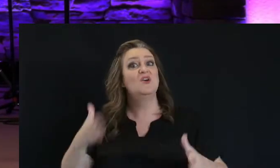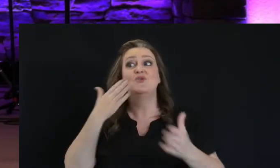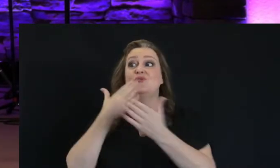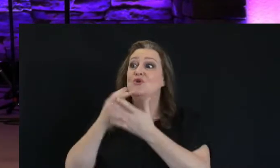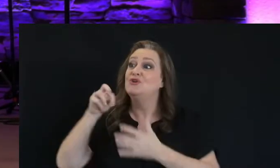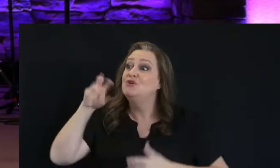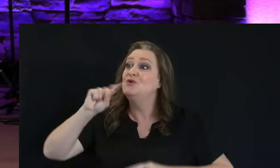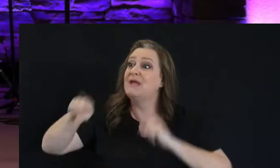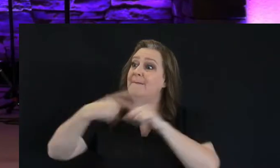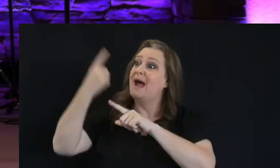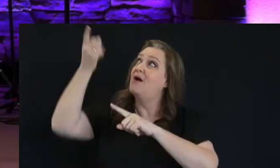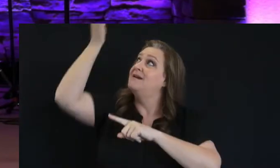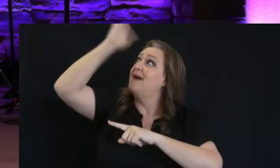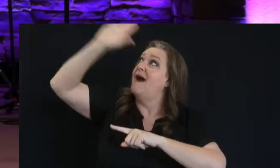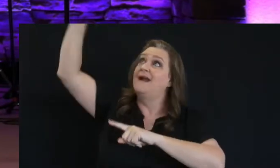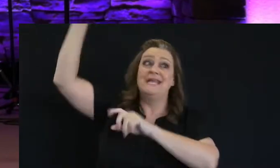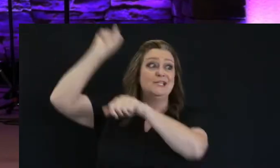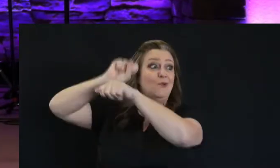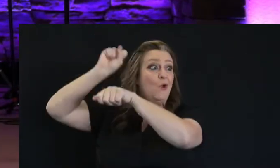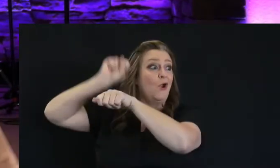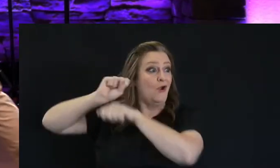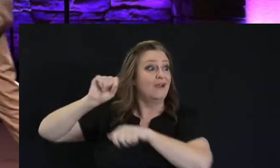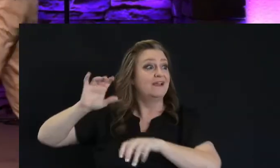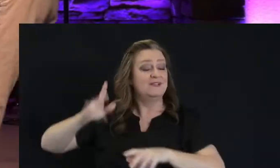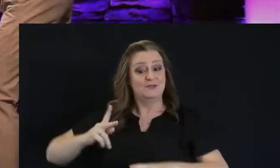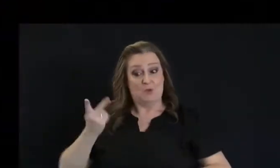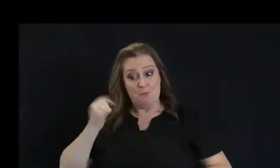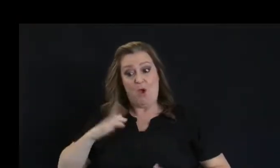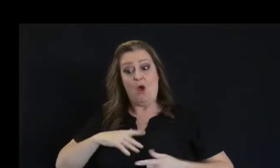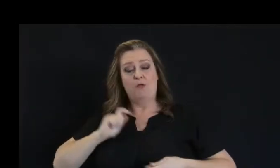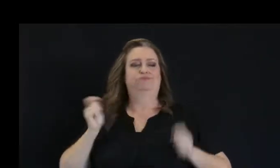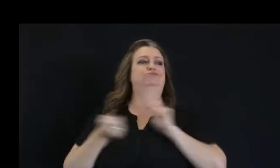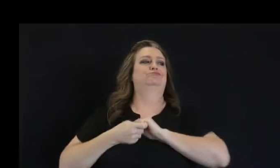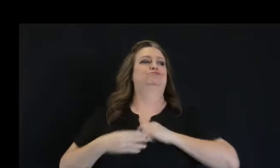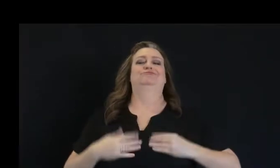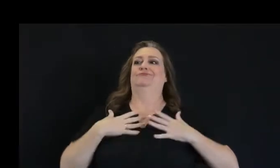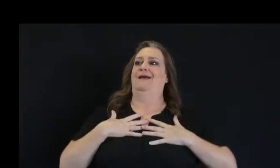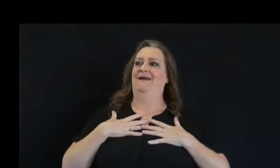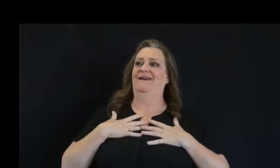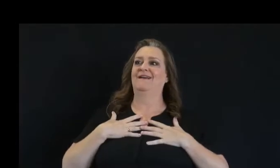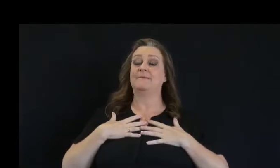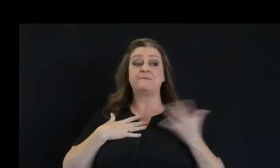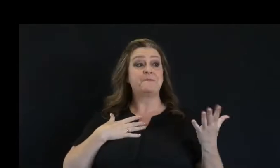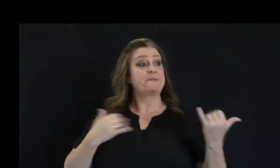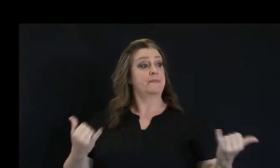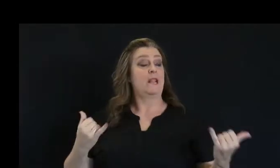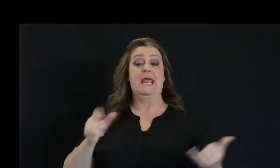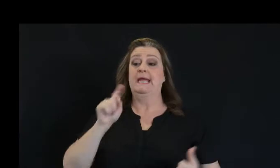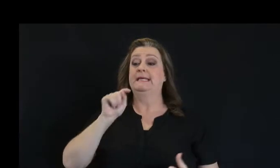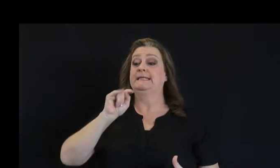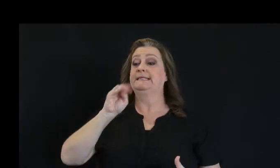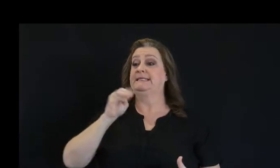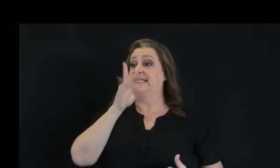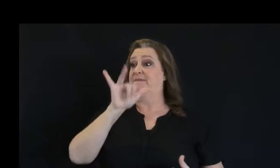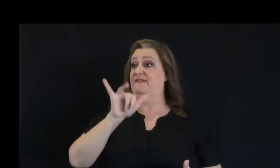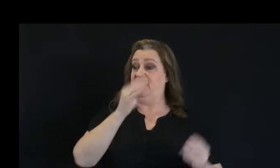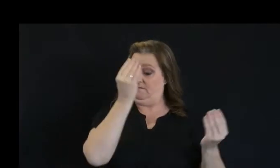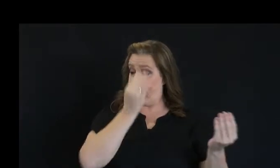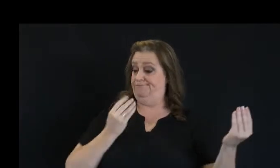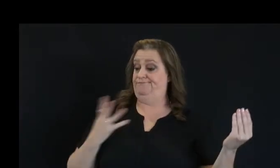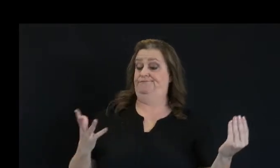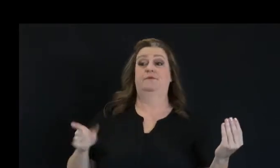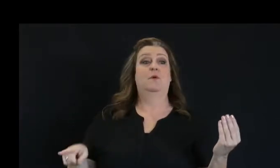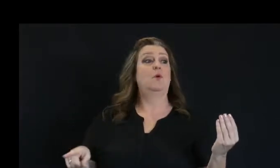news about eternal matters, and that transformed Paul. Look at the news that he brought. Here's the news that he brought. But now that Timothy has come to us from you and has brought